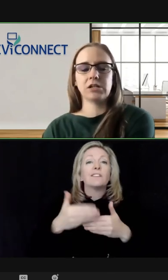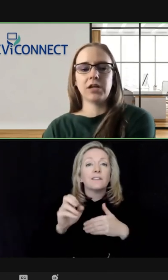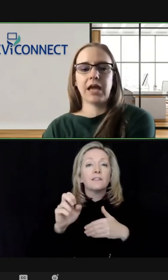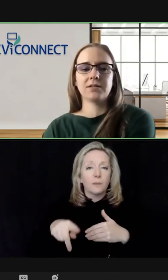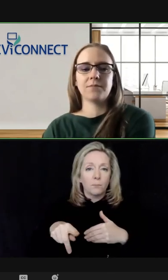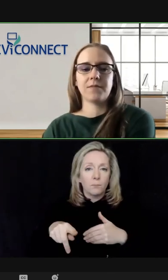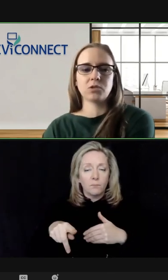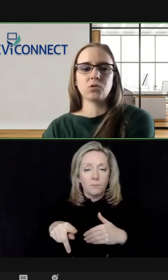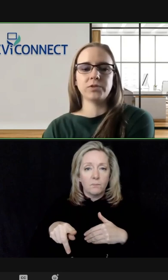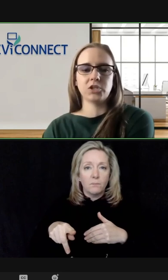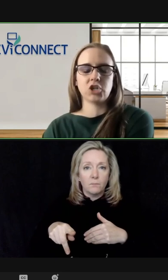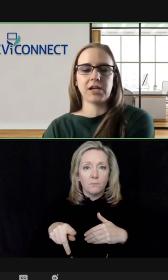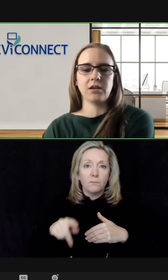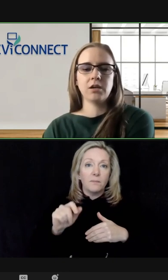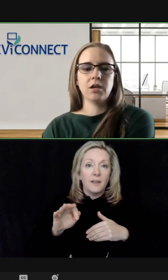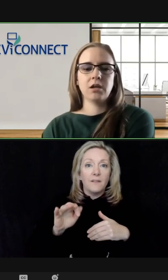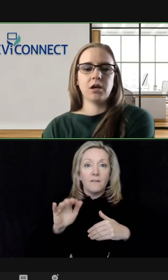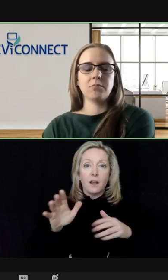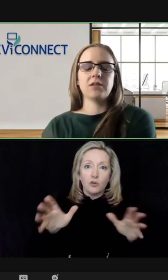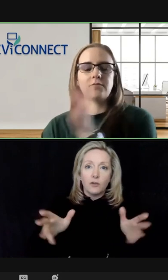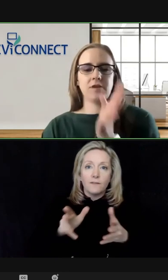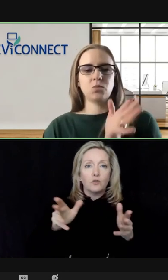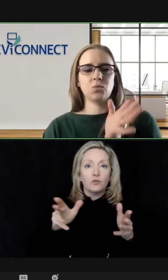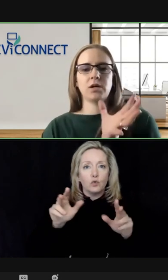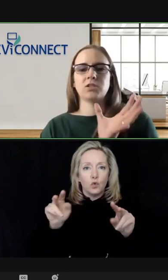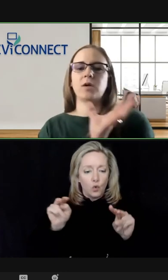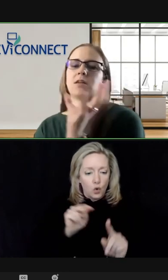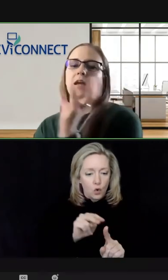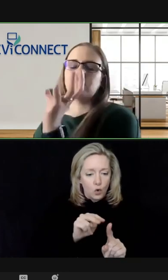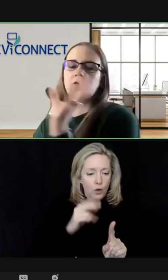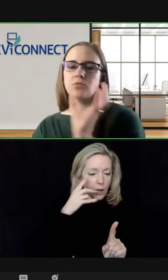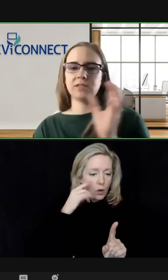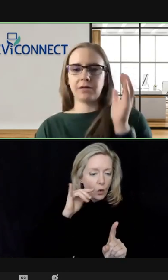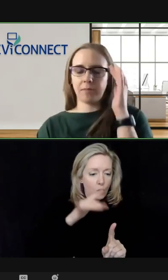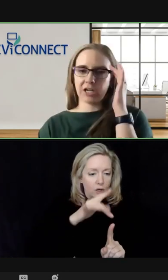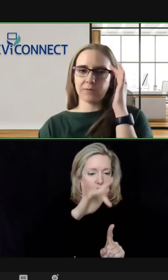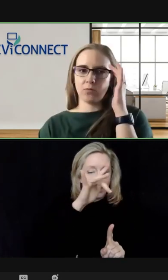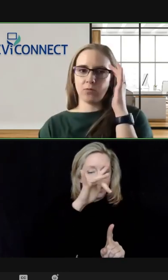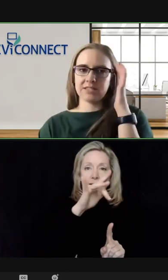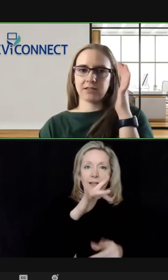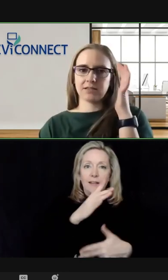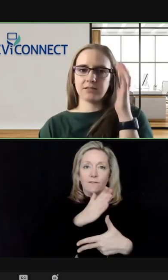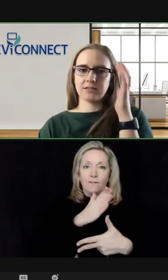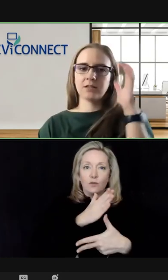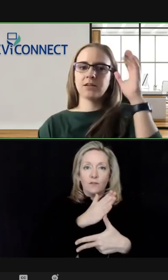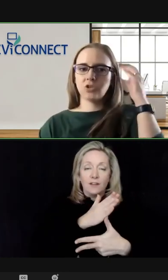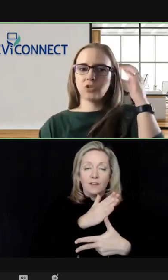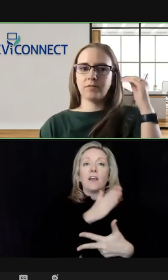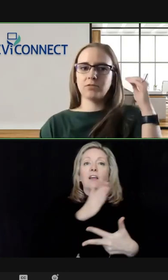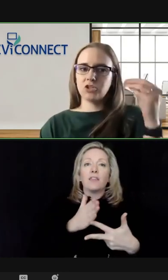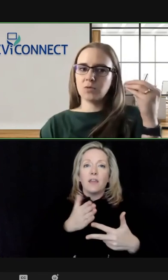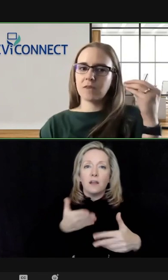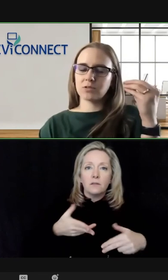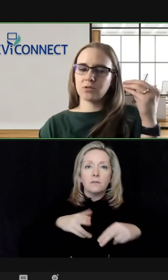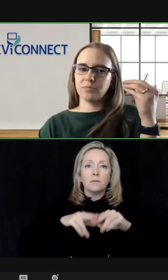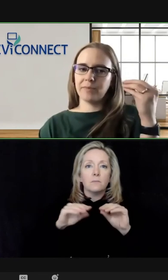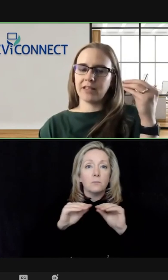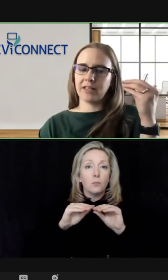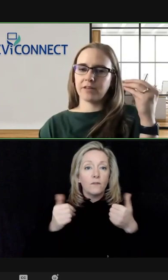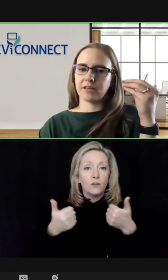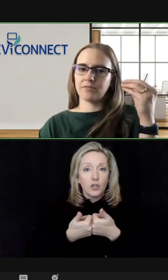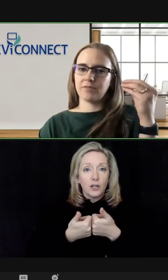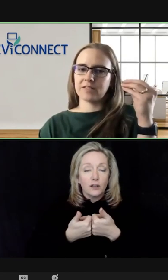could get her to look at something that was gold and shiny in phase 1. So I could kind of use that. Remember, we talked about what's next. So if I was doing